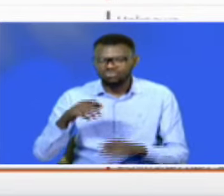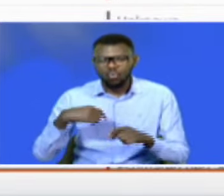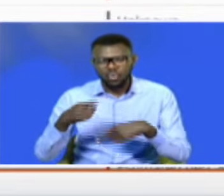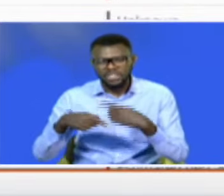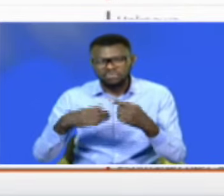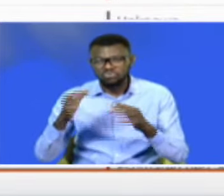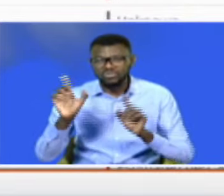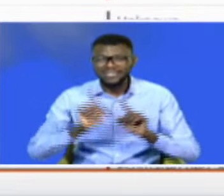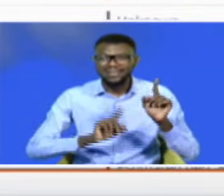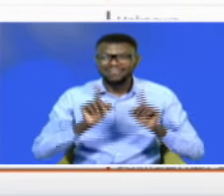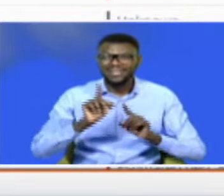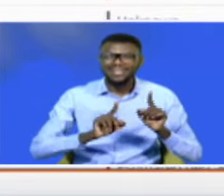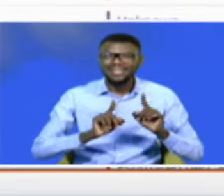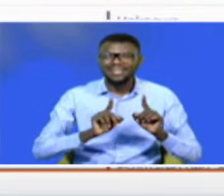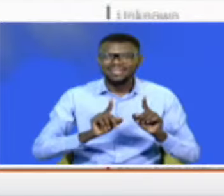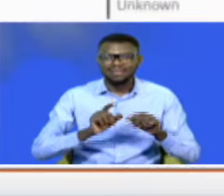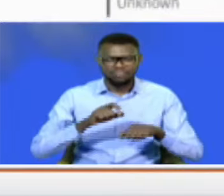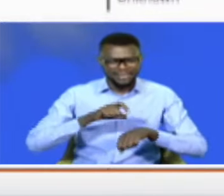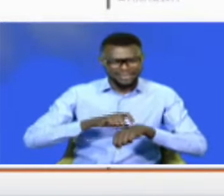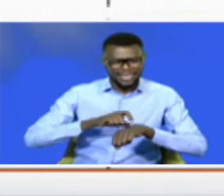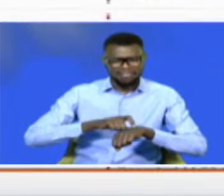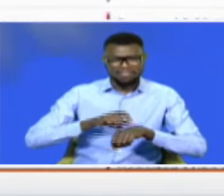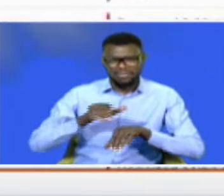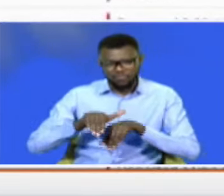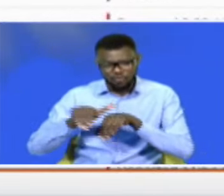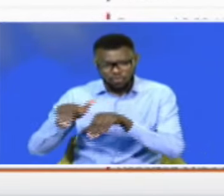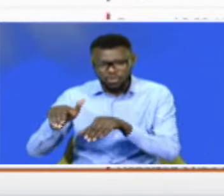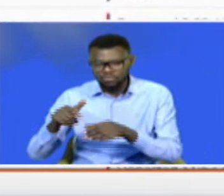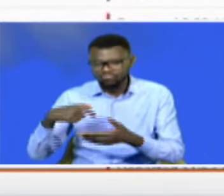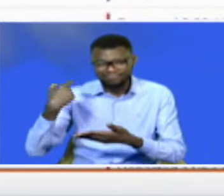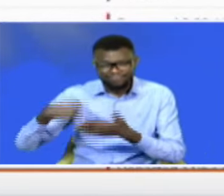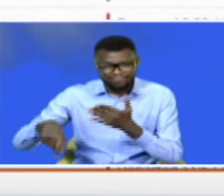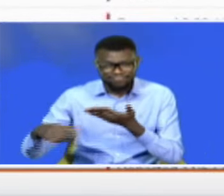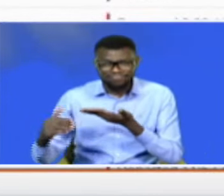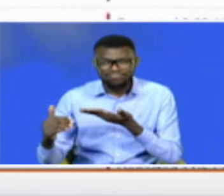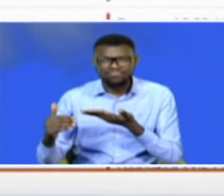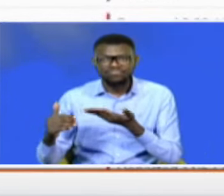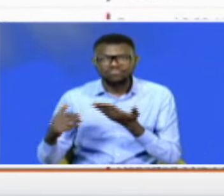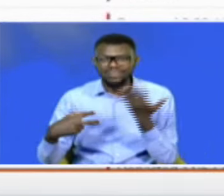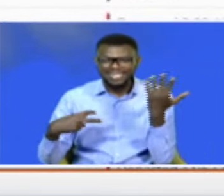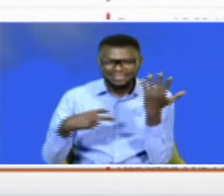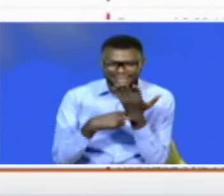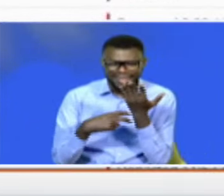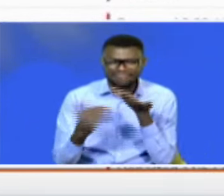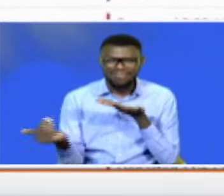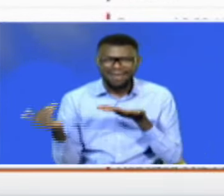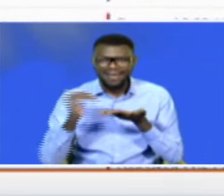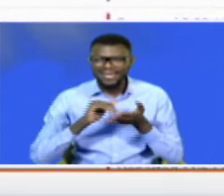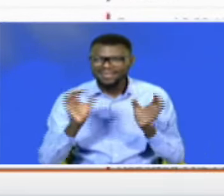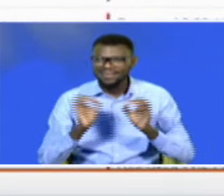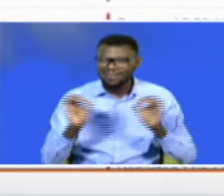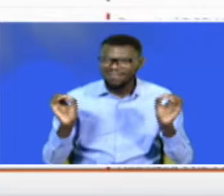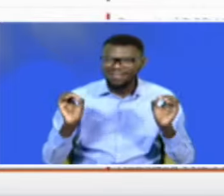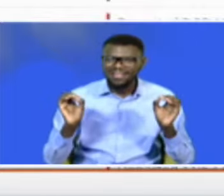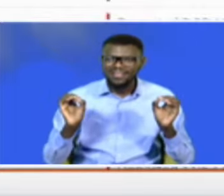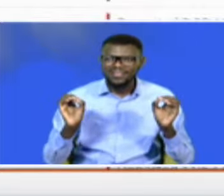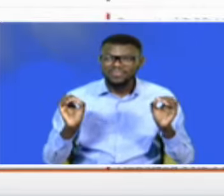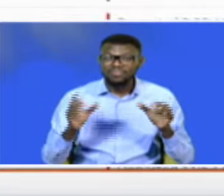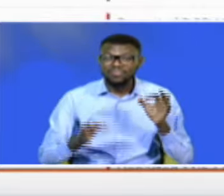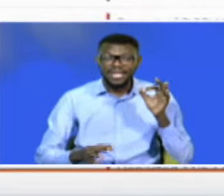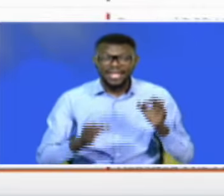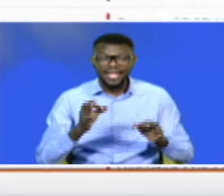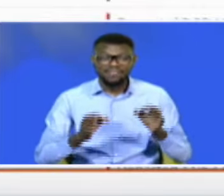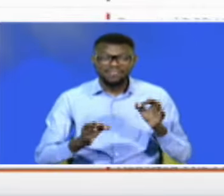on the ticket within reasonable time without additional charge. If the fare and charges for the revised